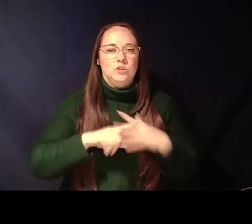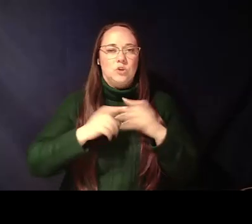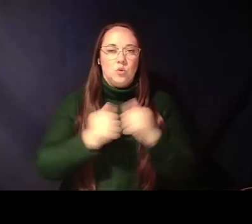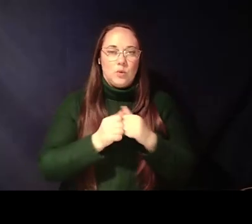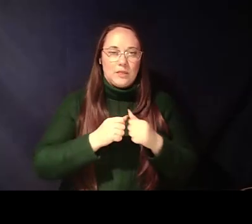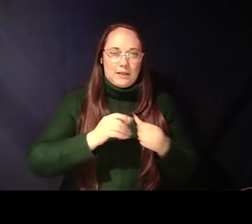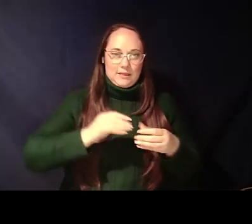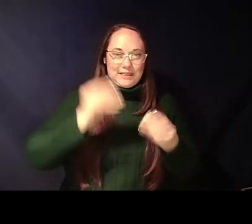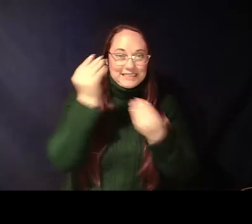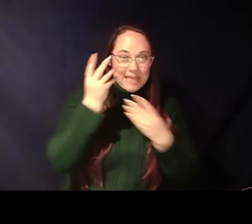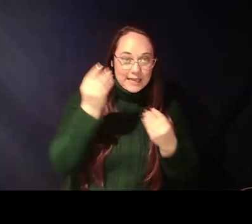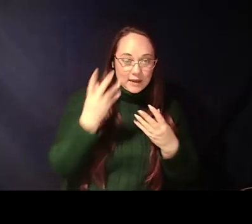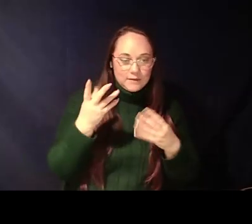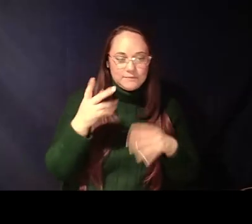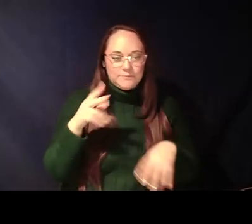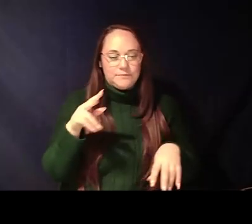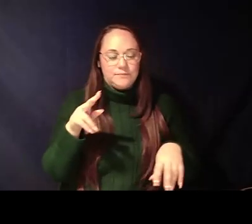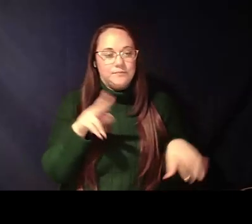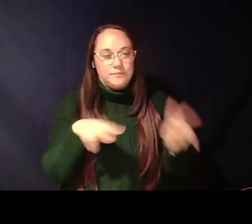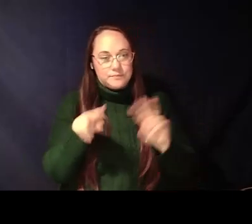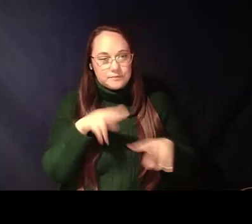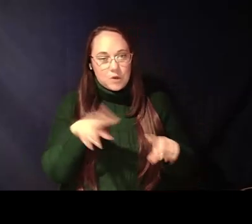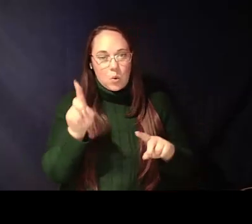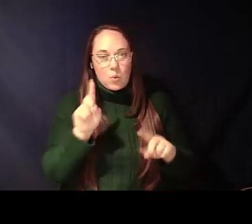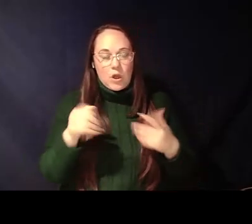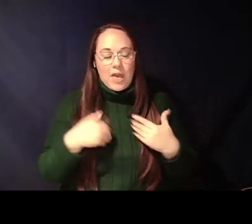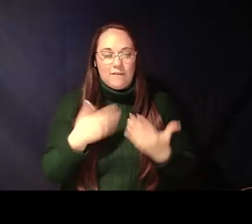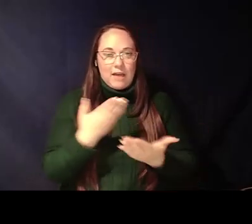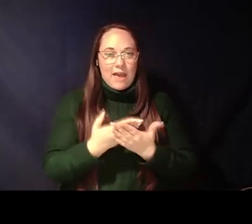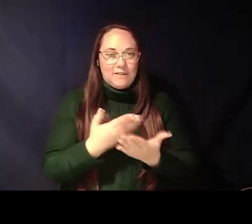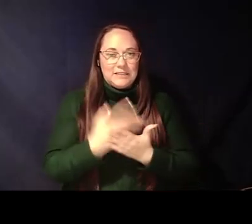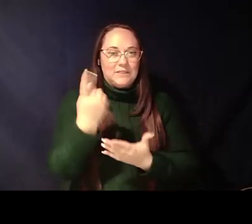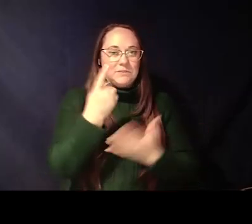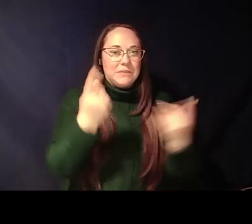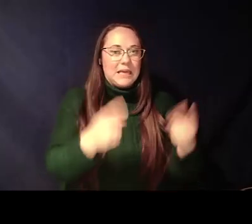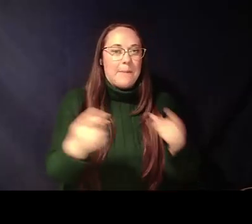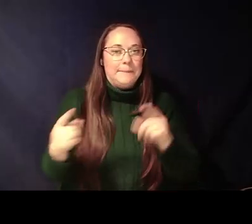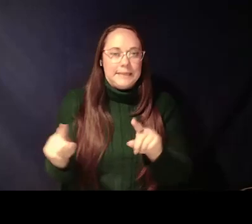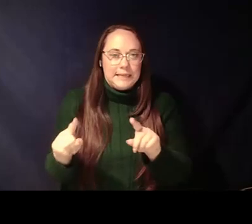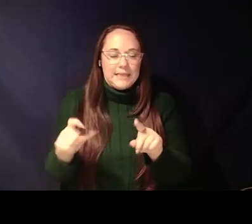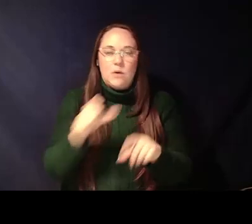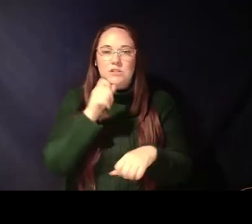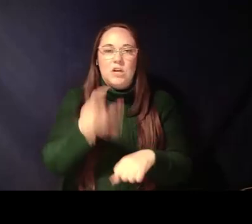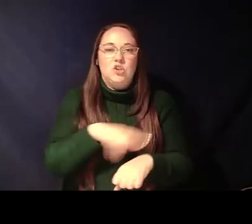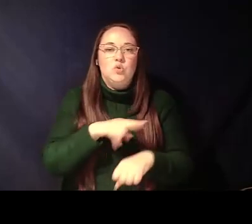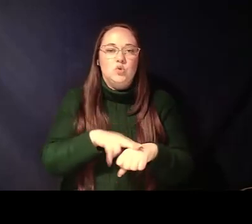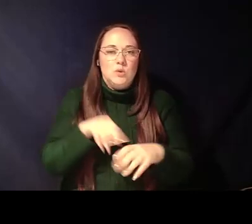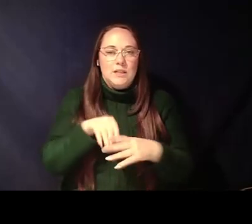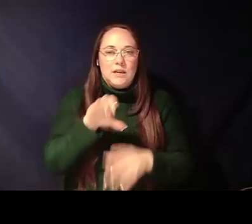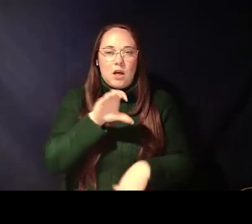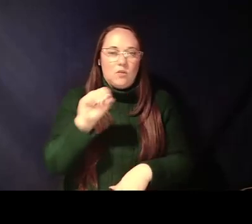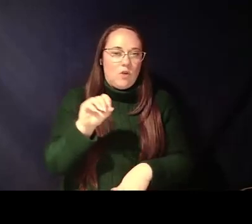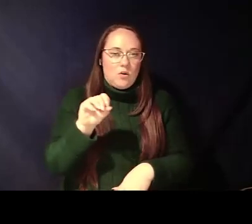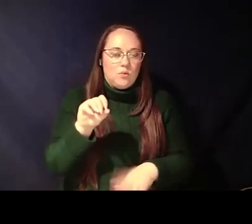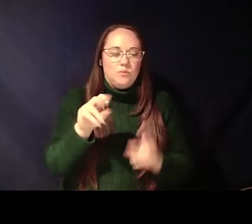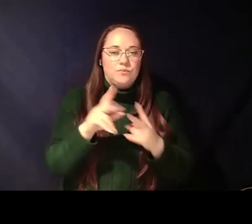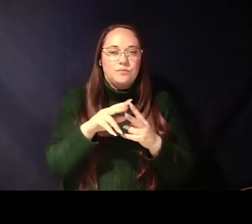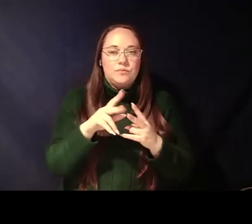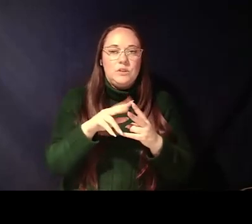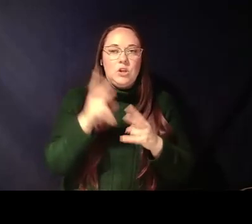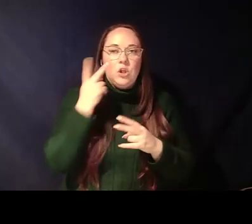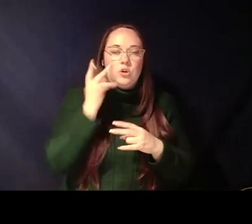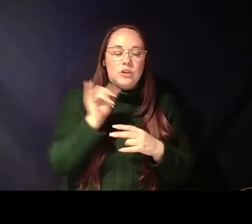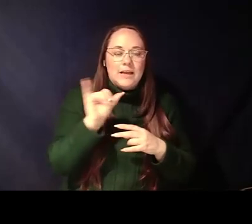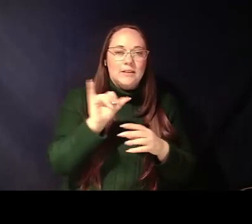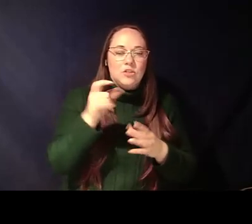data. We looked where there was evidence that there was something happening that was unusual in Colorado, where it looked like either the underlying cost